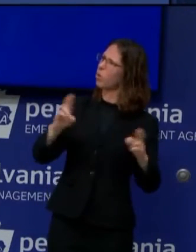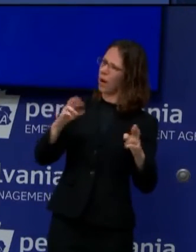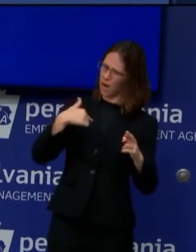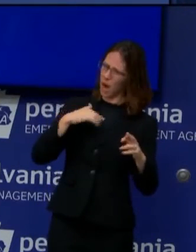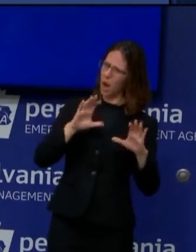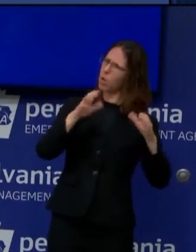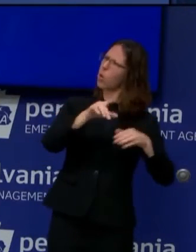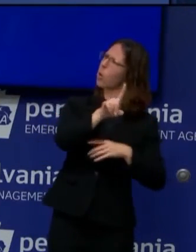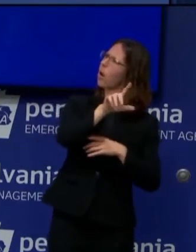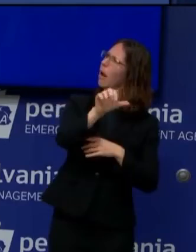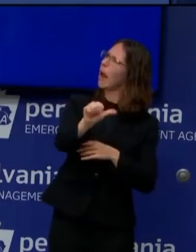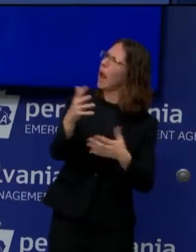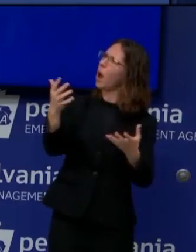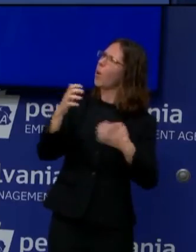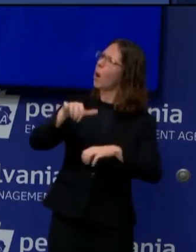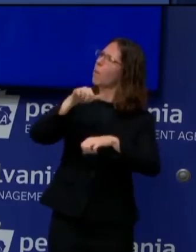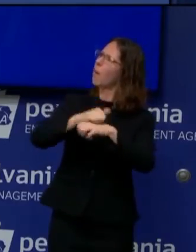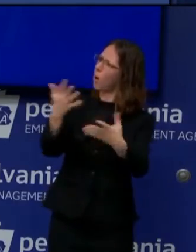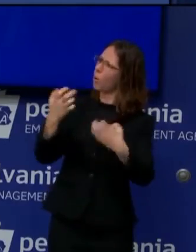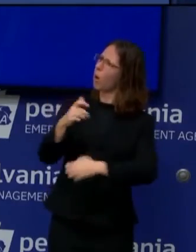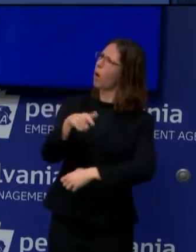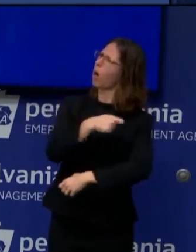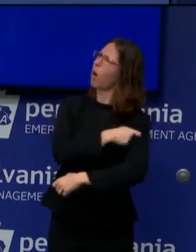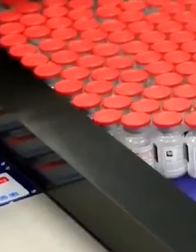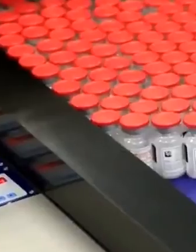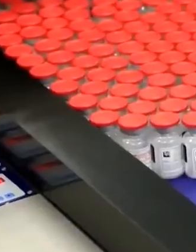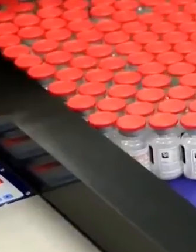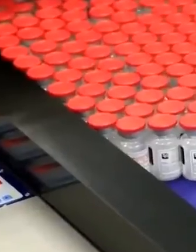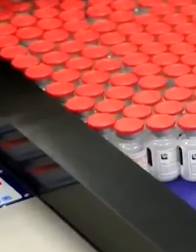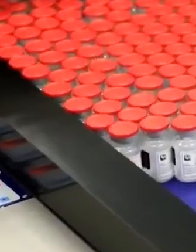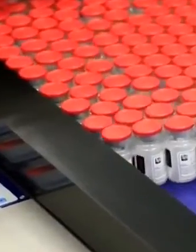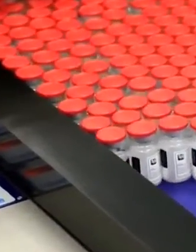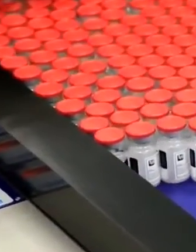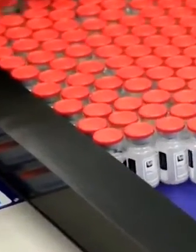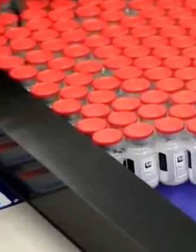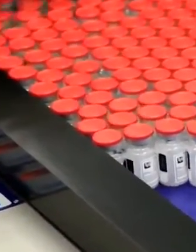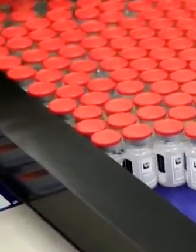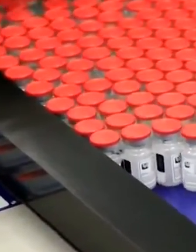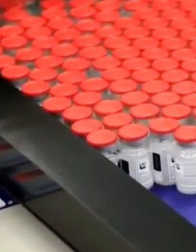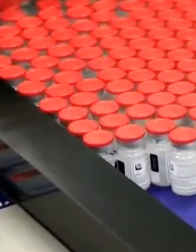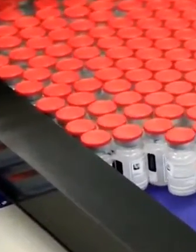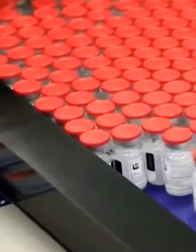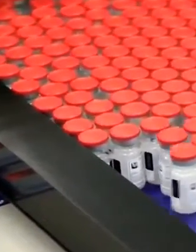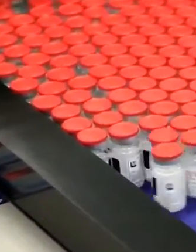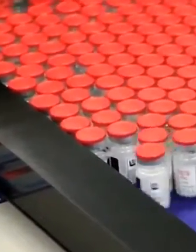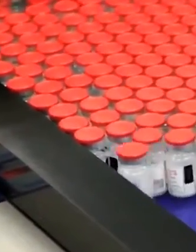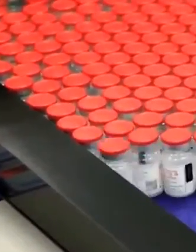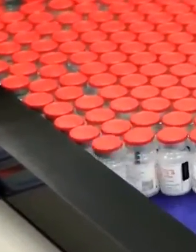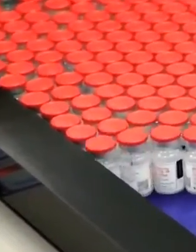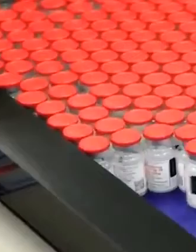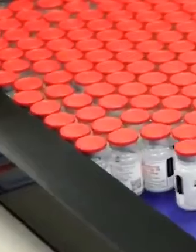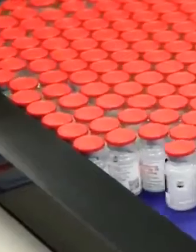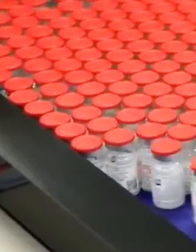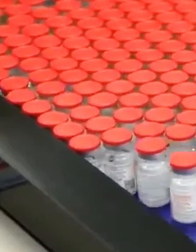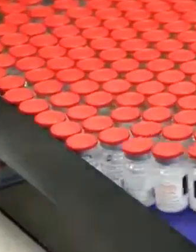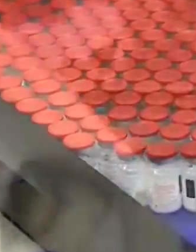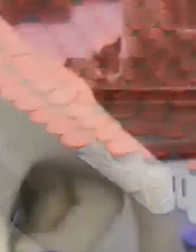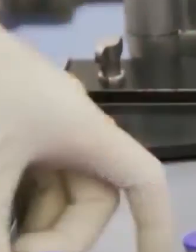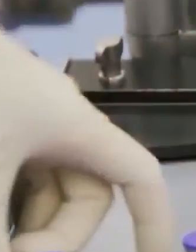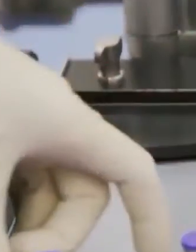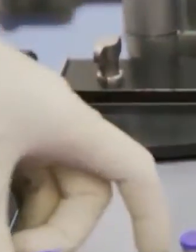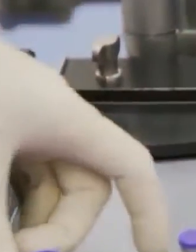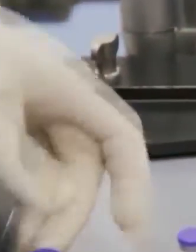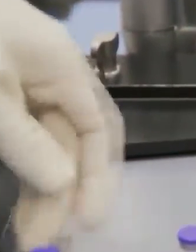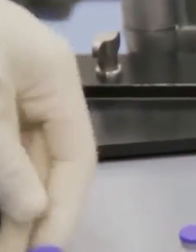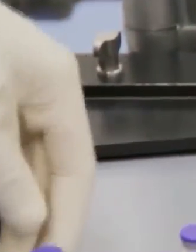and who are trying to set up appointments. This is undoubtedly the largest and most complex vaccination program ever initiated in the